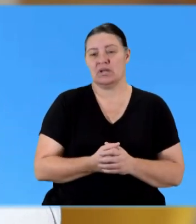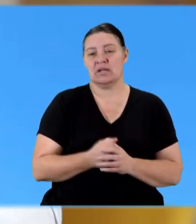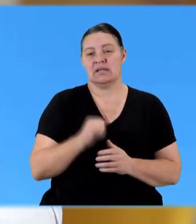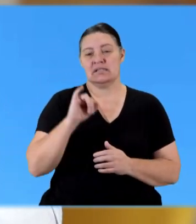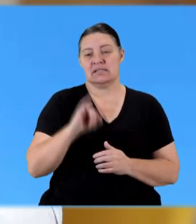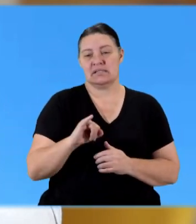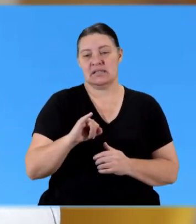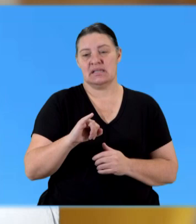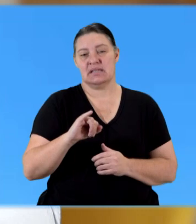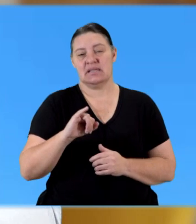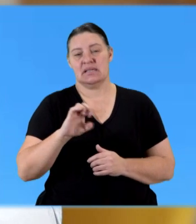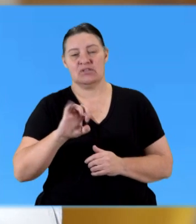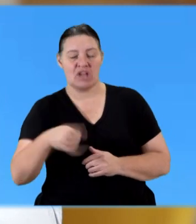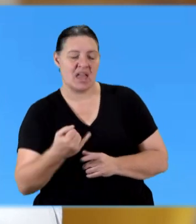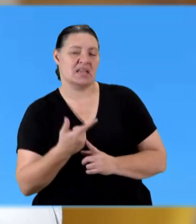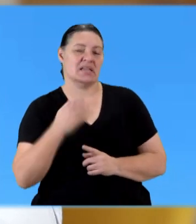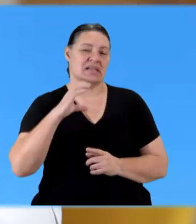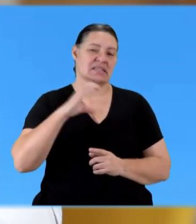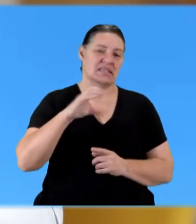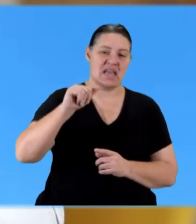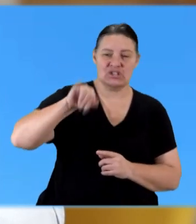your CJ, your CAJ.